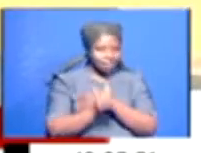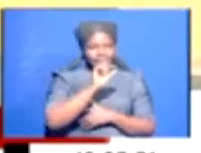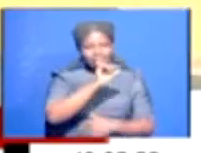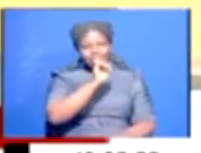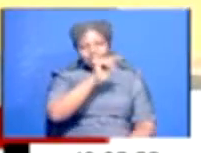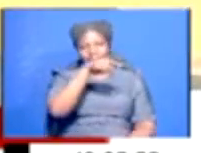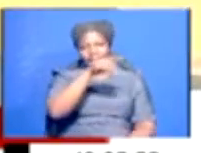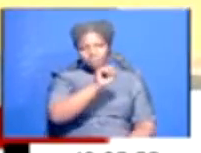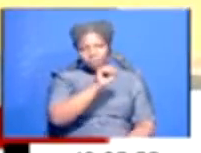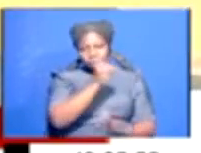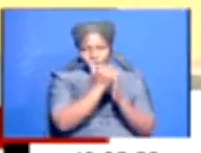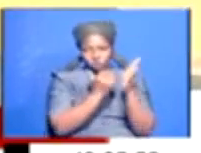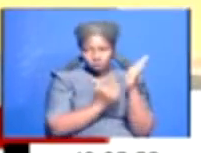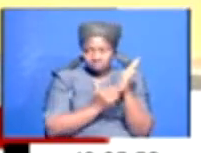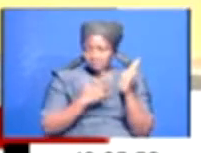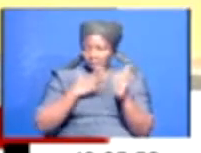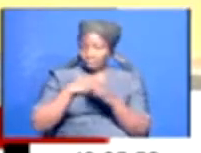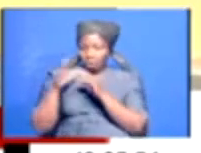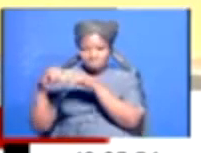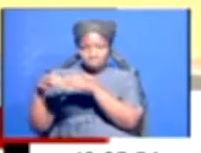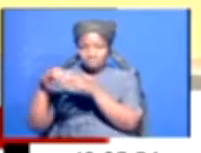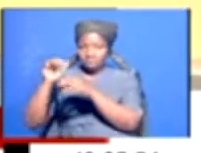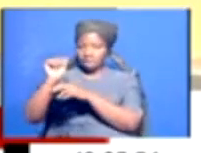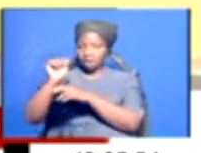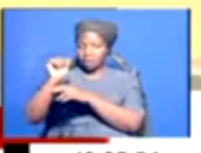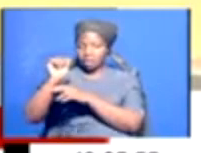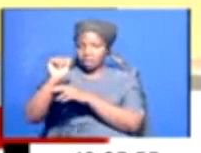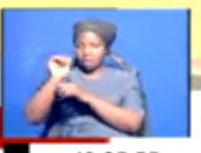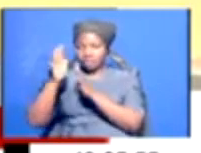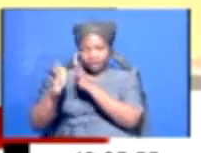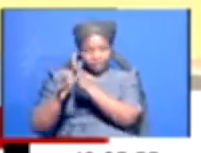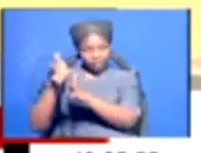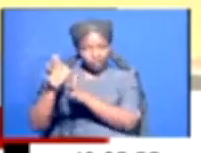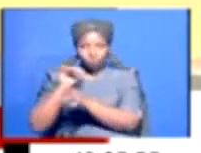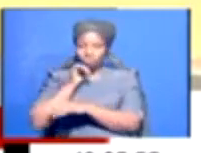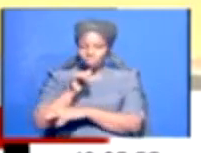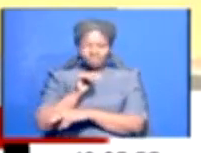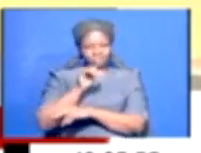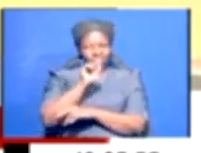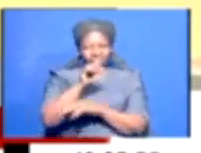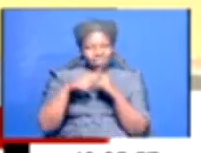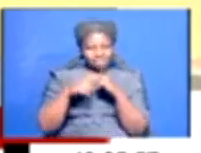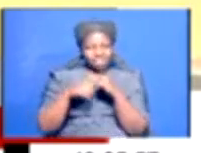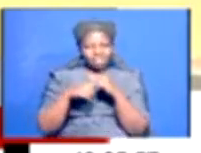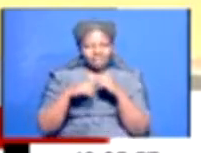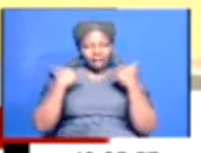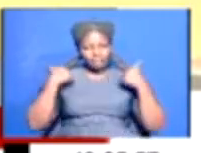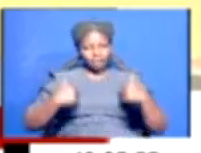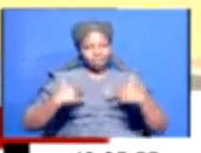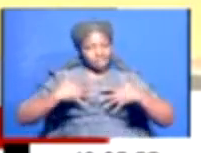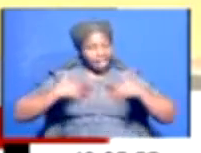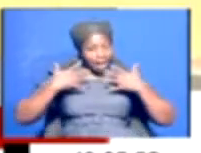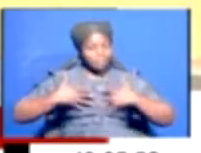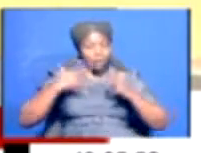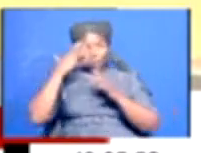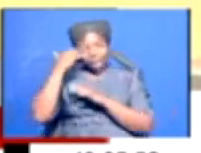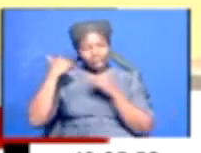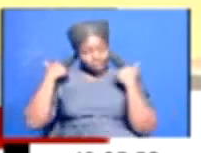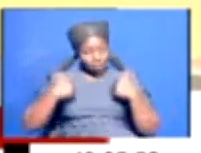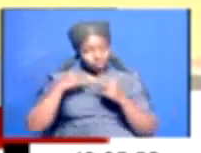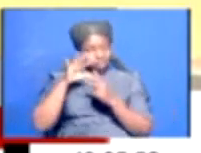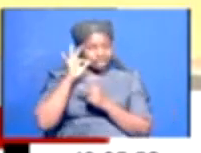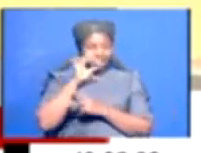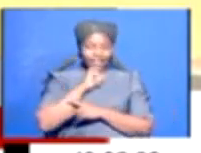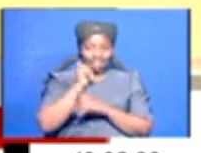F55. It is not 56. Yes. Yeah. Mm-hmm. I was happy because I was selected as part